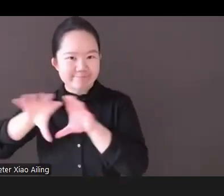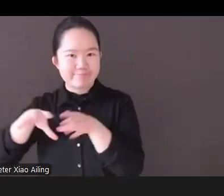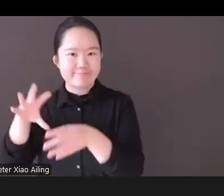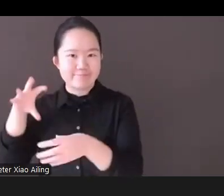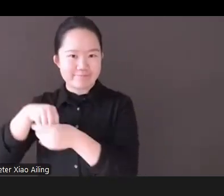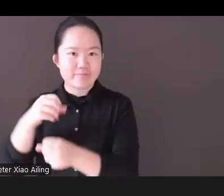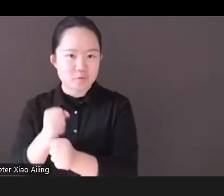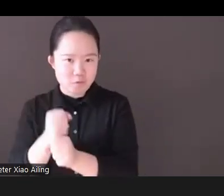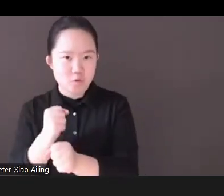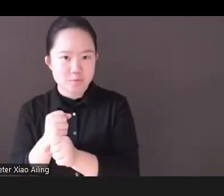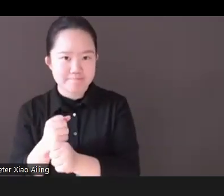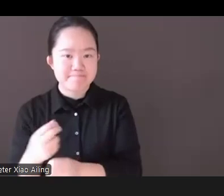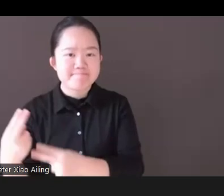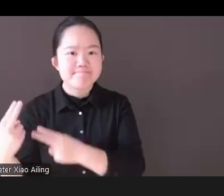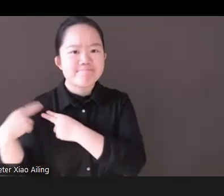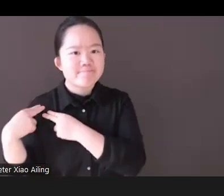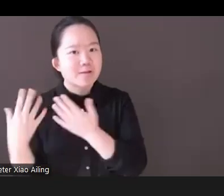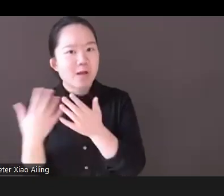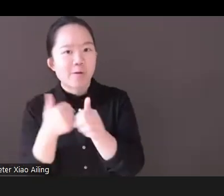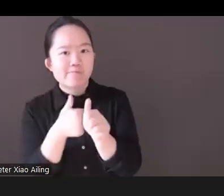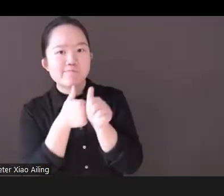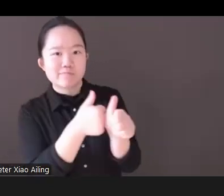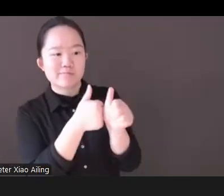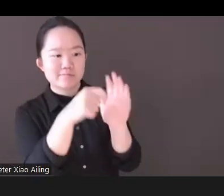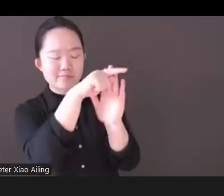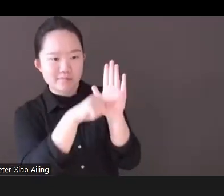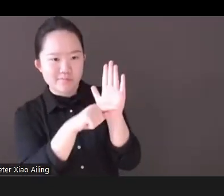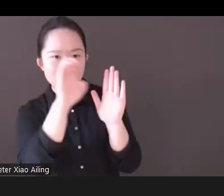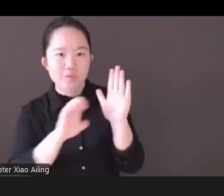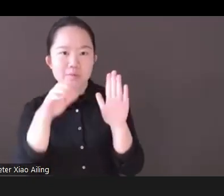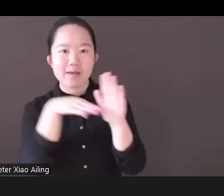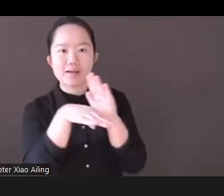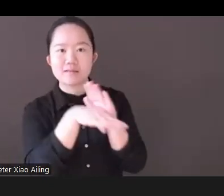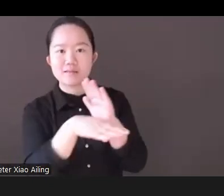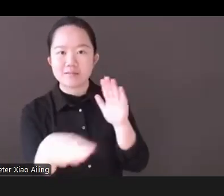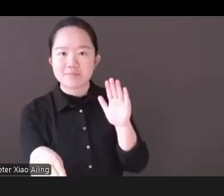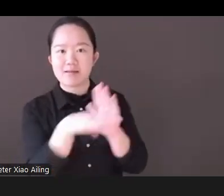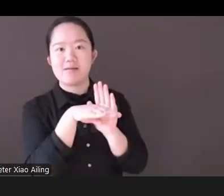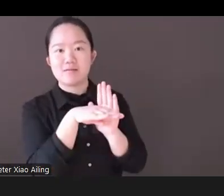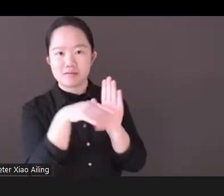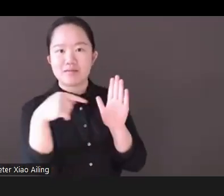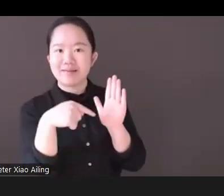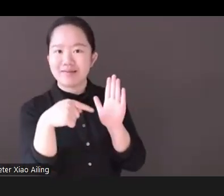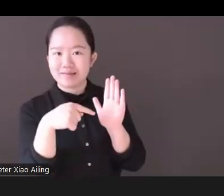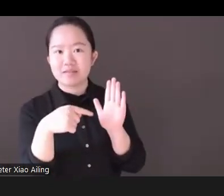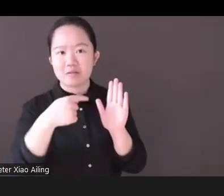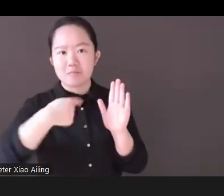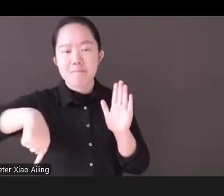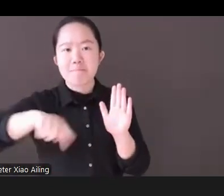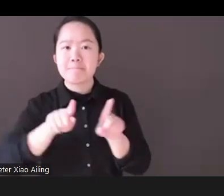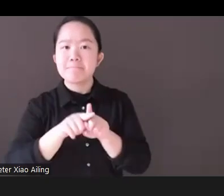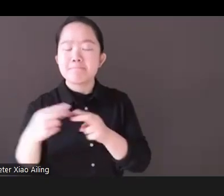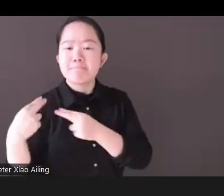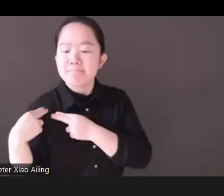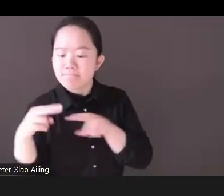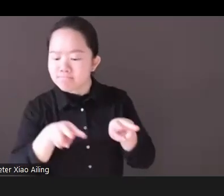and together with 4 other supervisory authorities. We will conduct supervision and